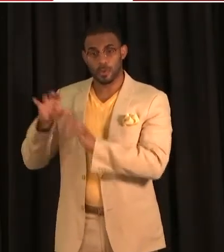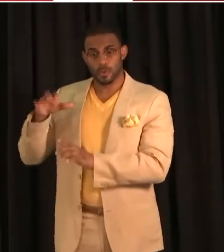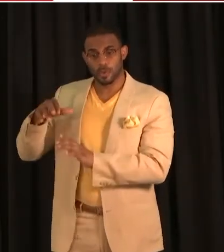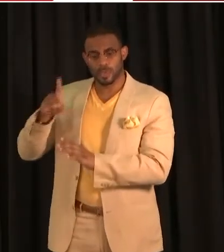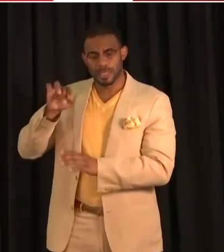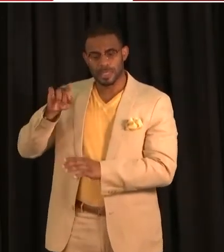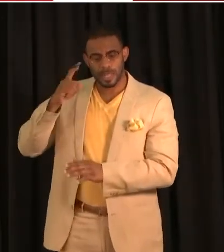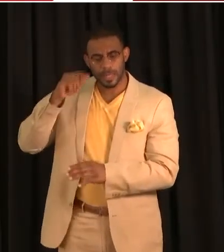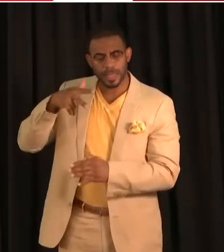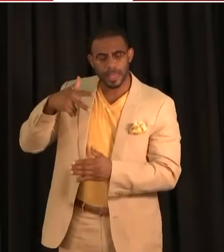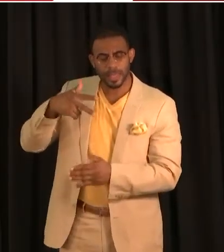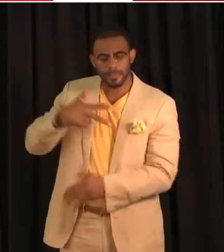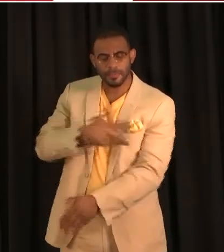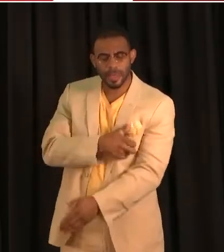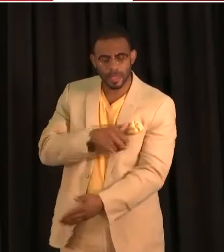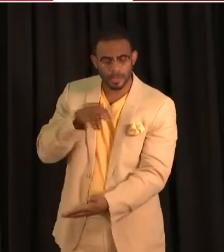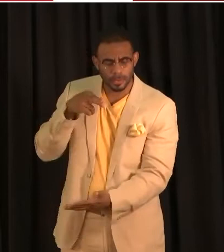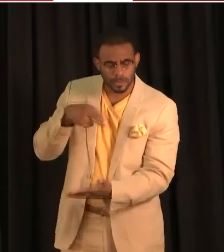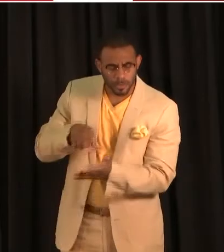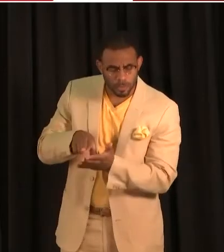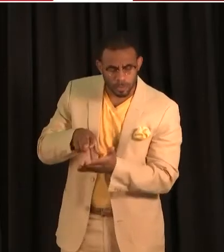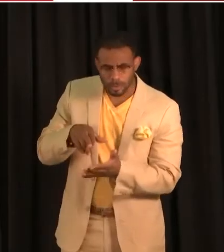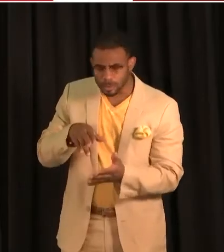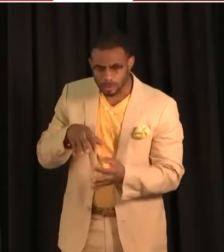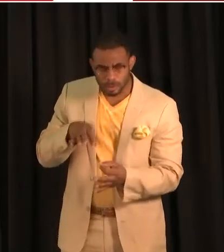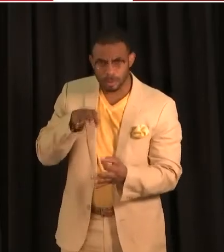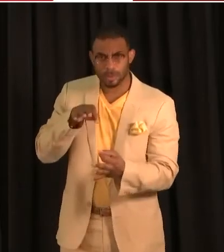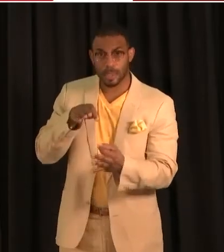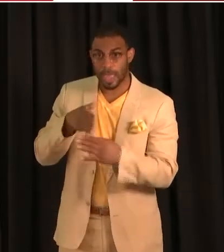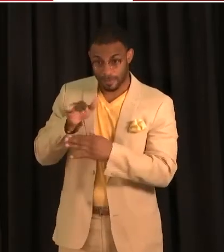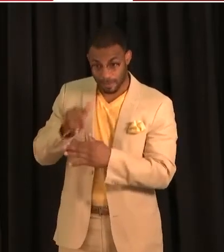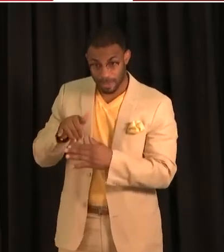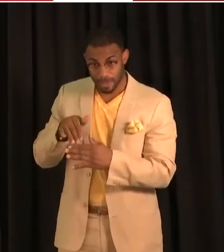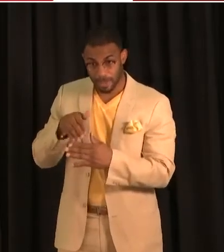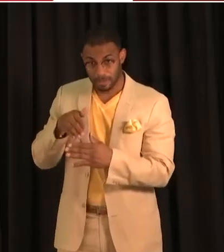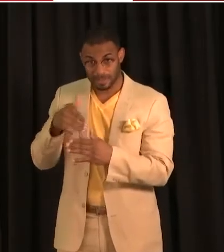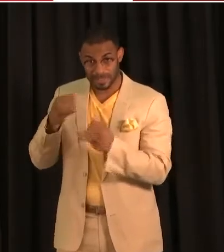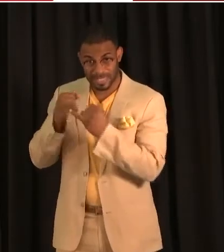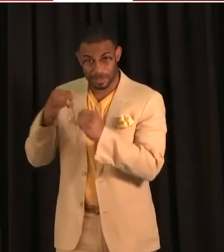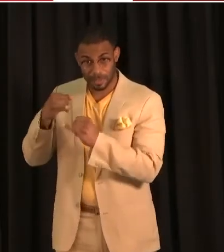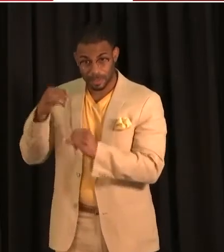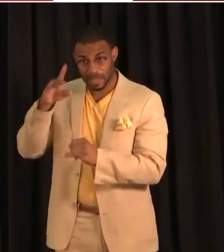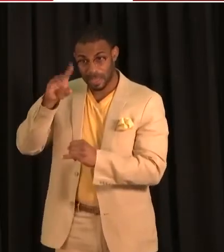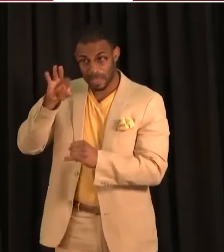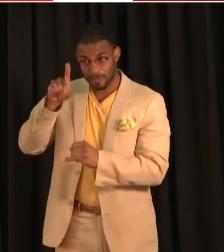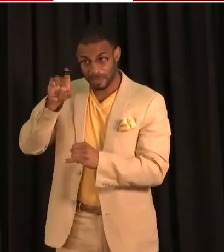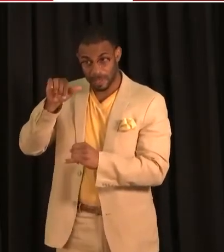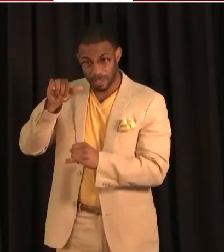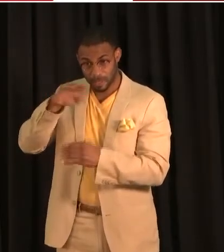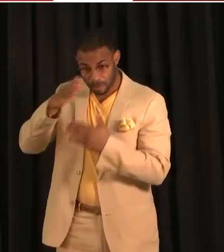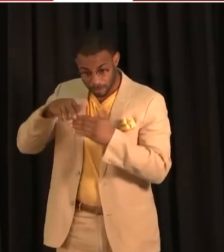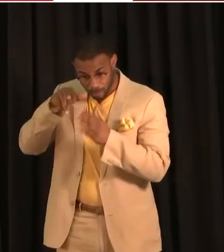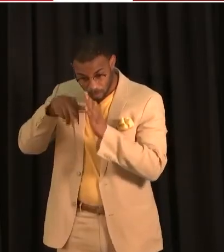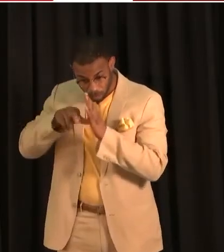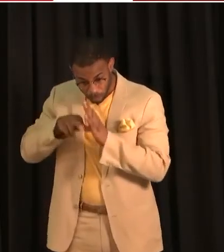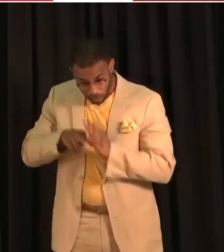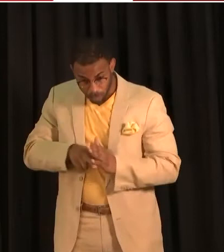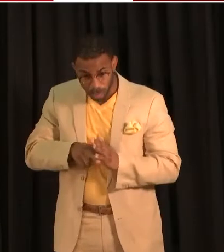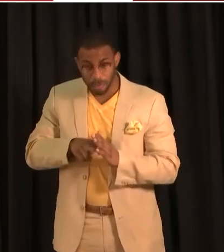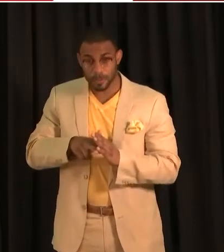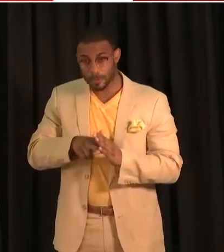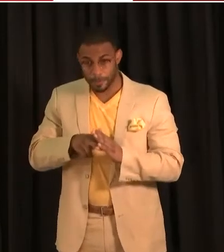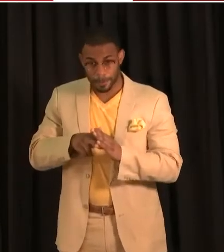the data of this vaccine and determined safety. But then after that, after the FDA completed